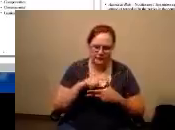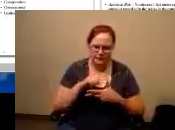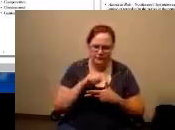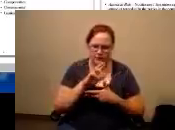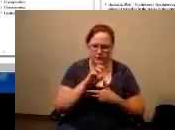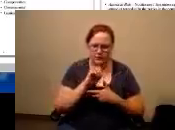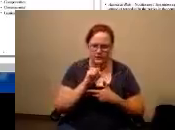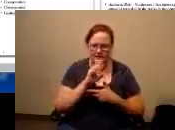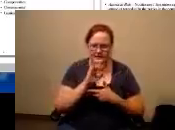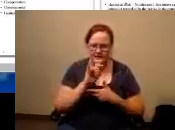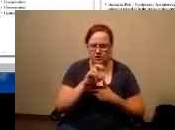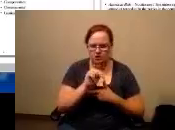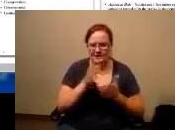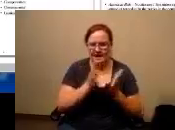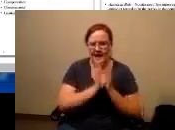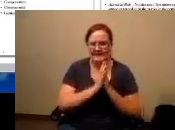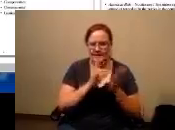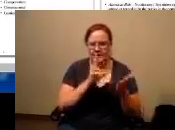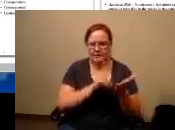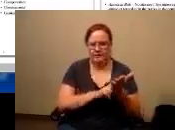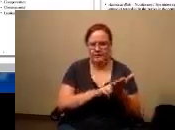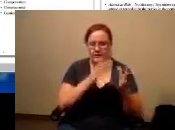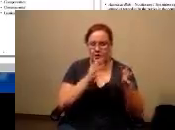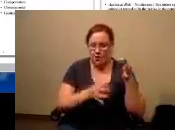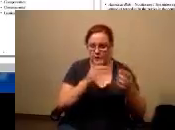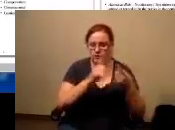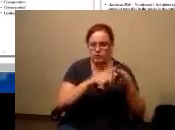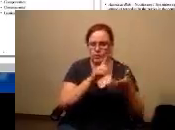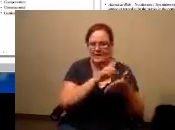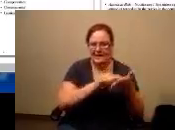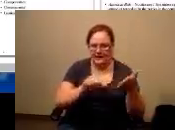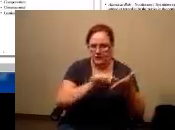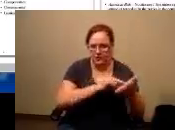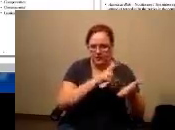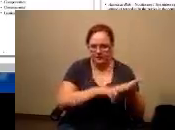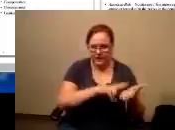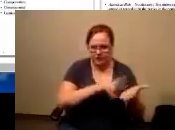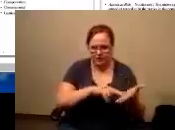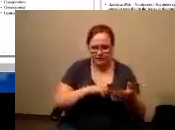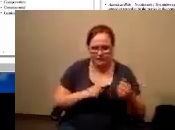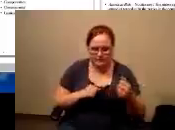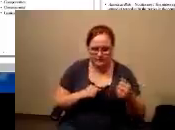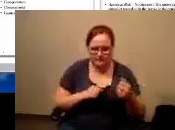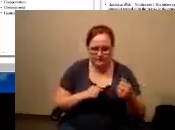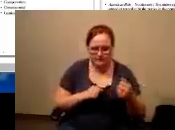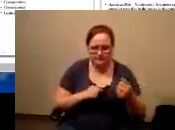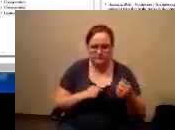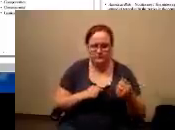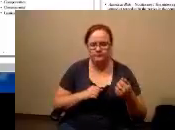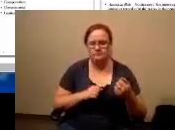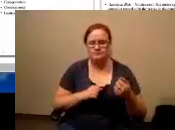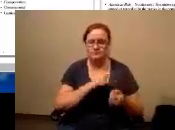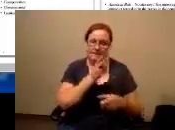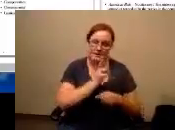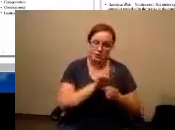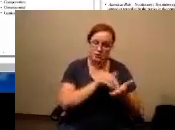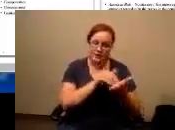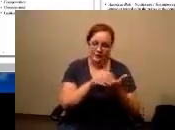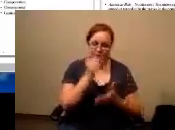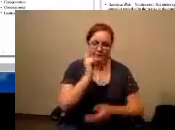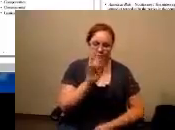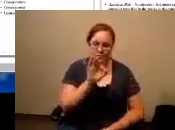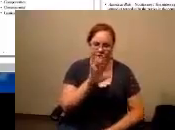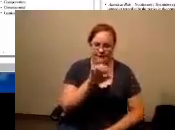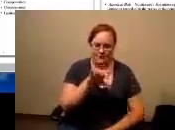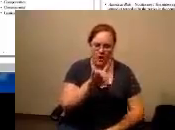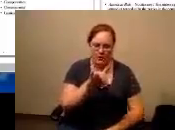position is asking the court to cancel the contract. It's undoing the contract. It is used quite a bit for fraud cases